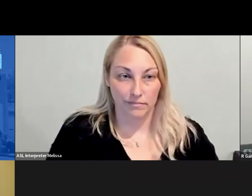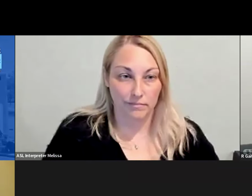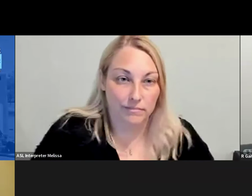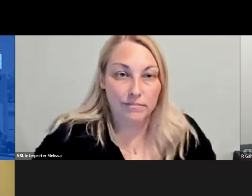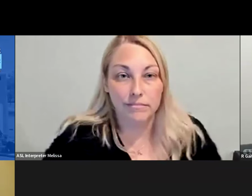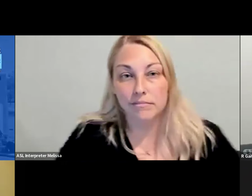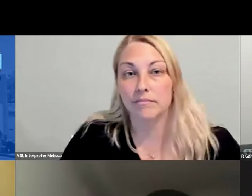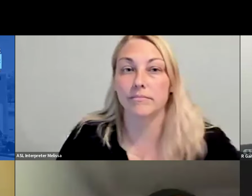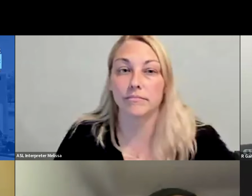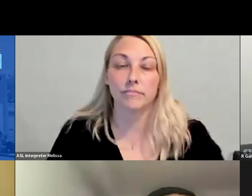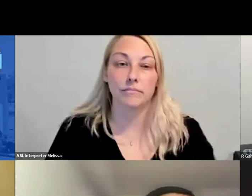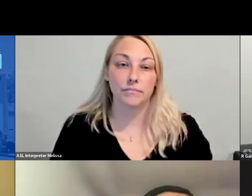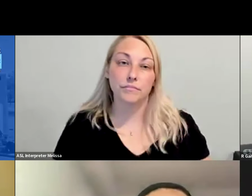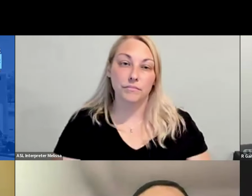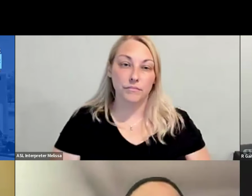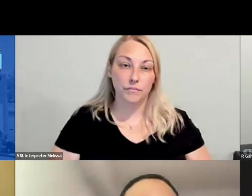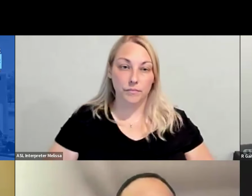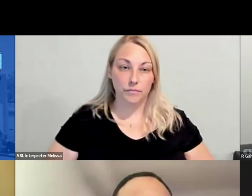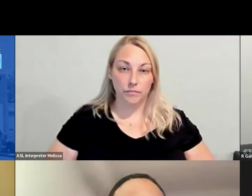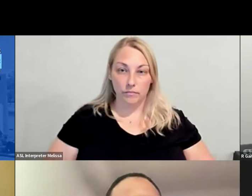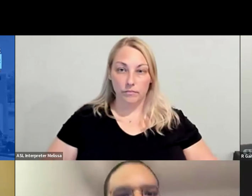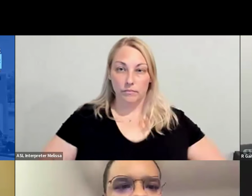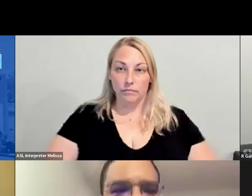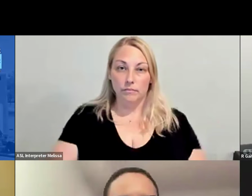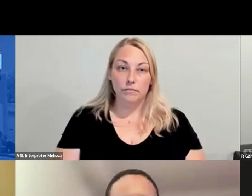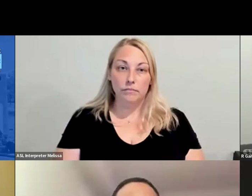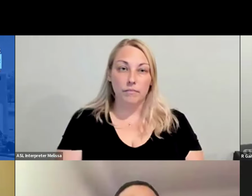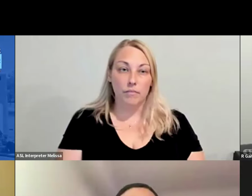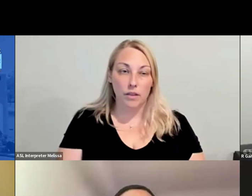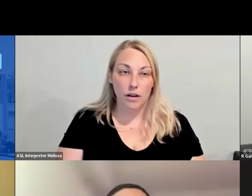It's a little bit better. Okay, you're good.